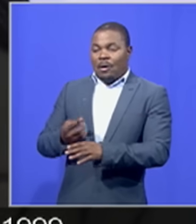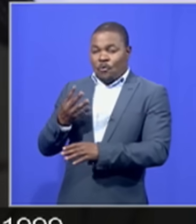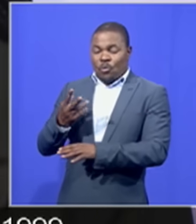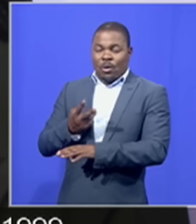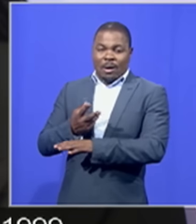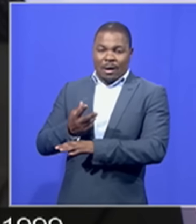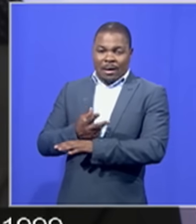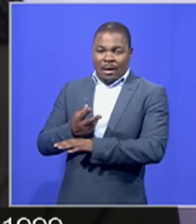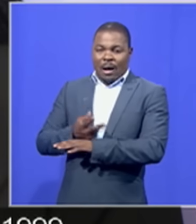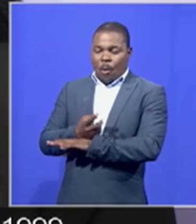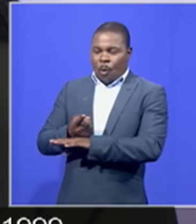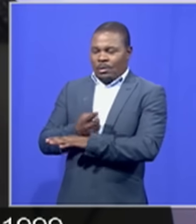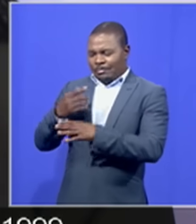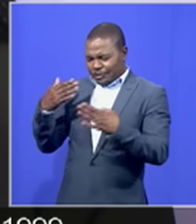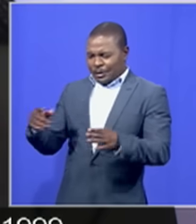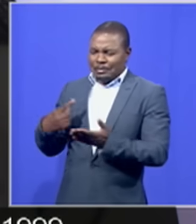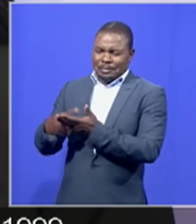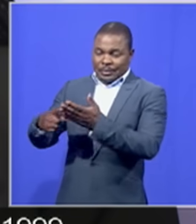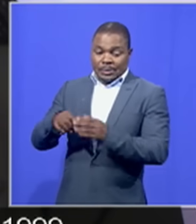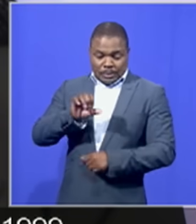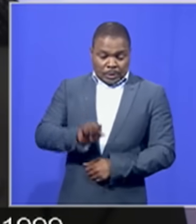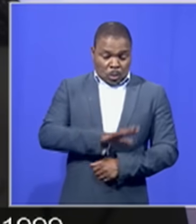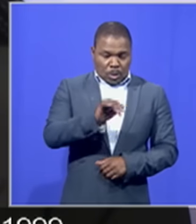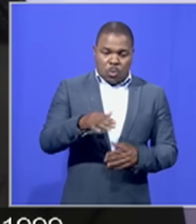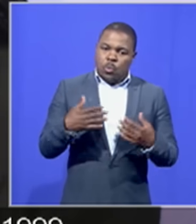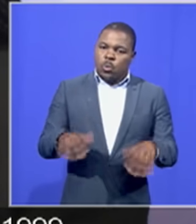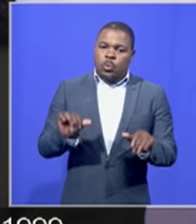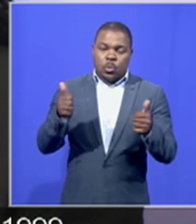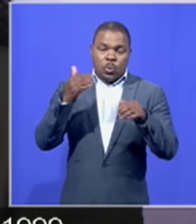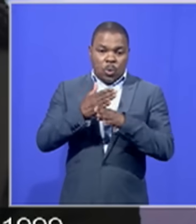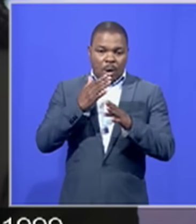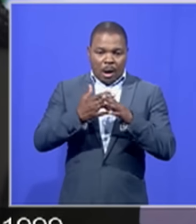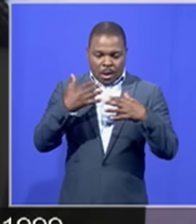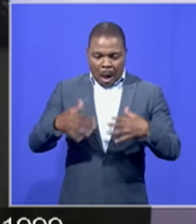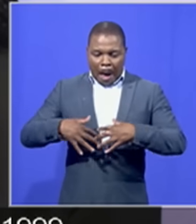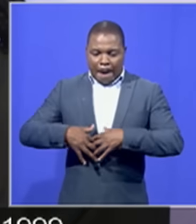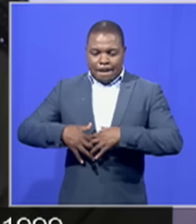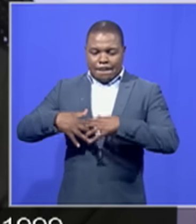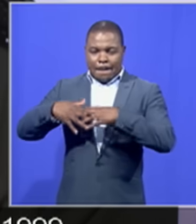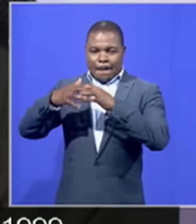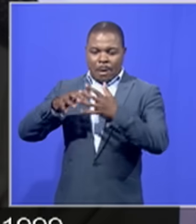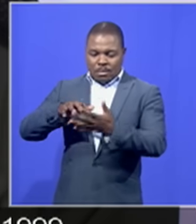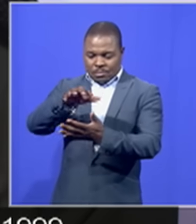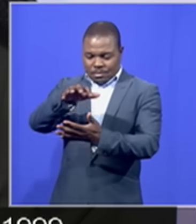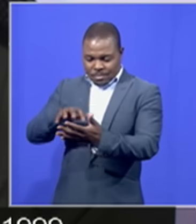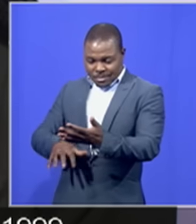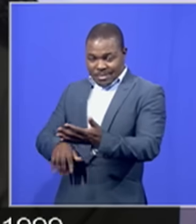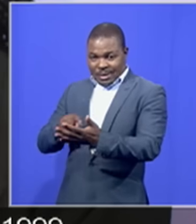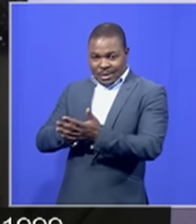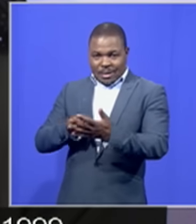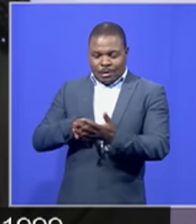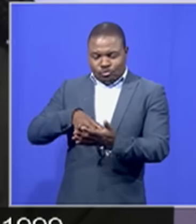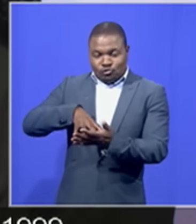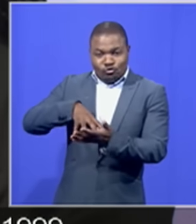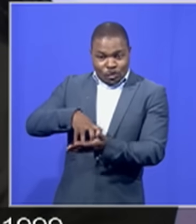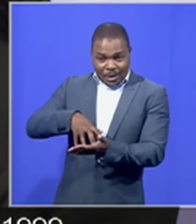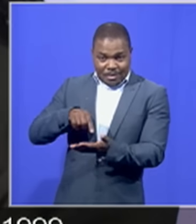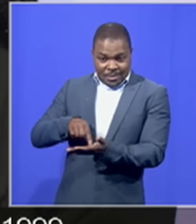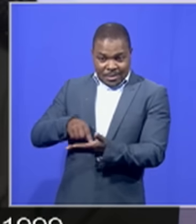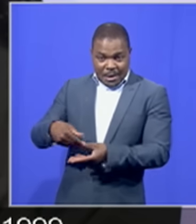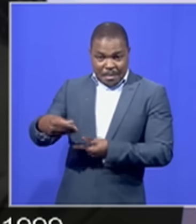buisana mme Afrika Borwa e sebeditse hantle haholo jwale tokomane e teng re bitsa hore ke draft